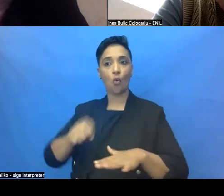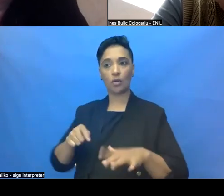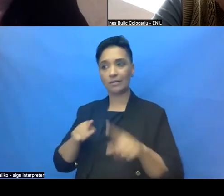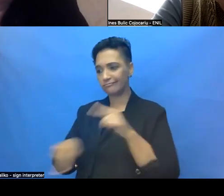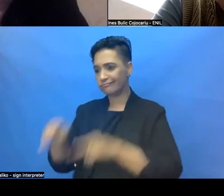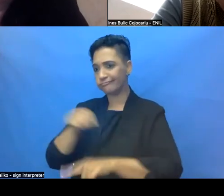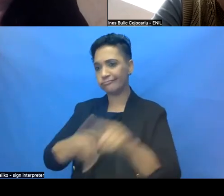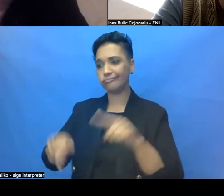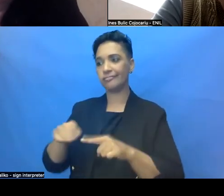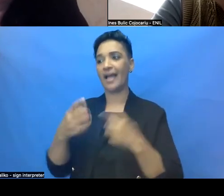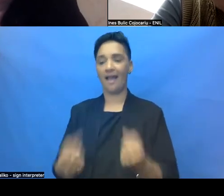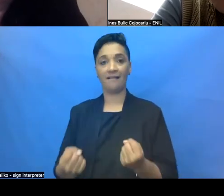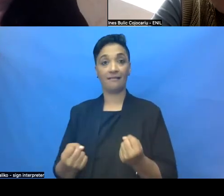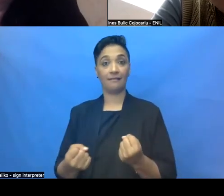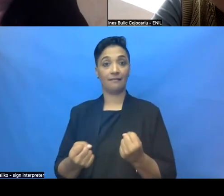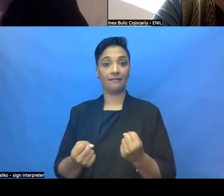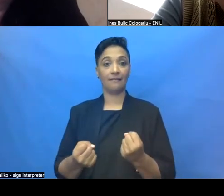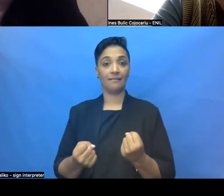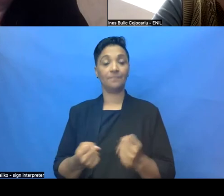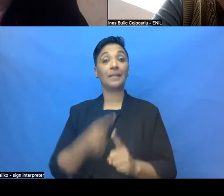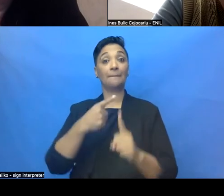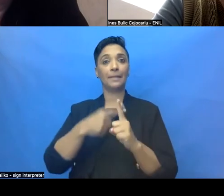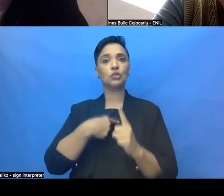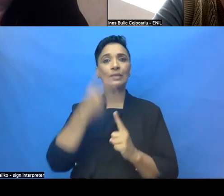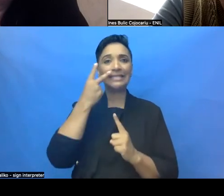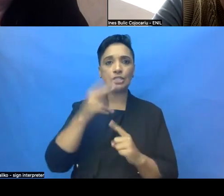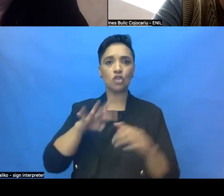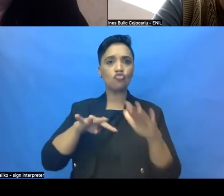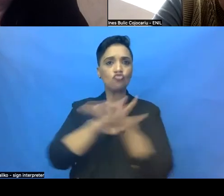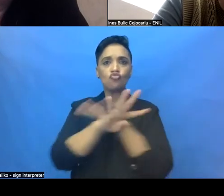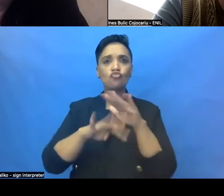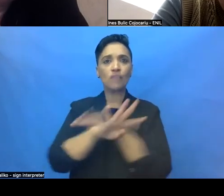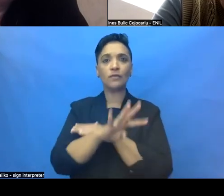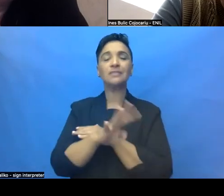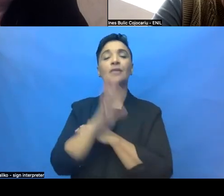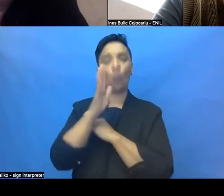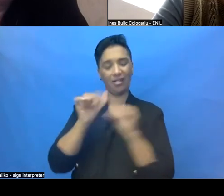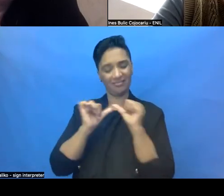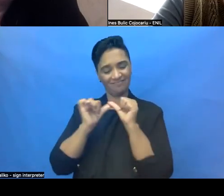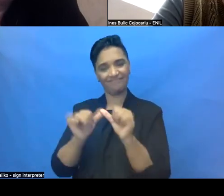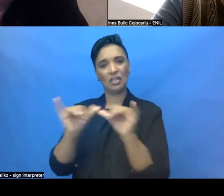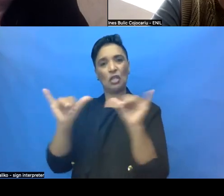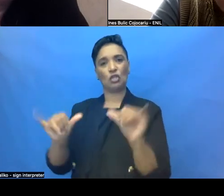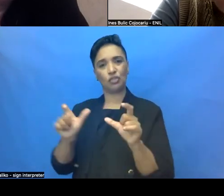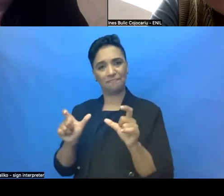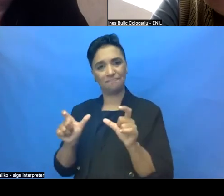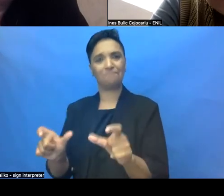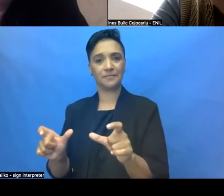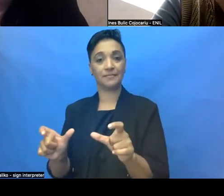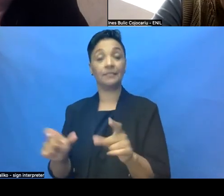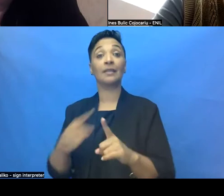children who are refugees, that they will continue to be institutionalized. There are risks to the processes